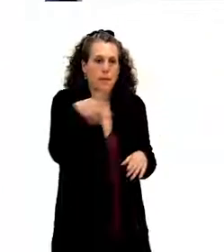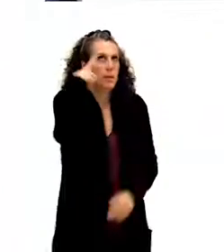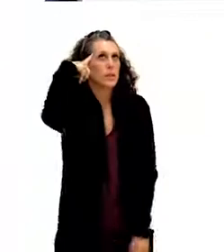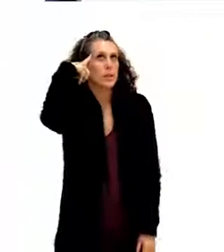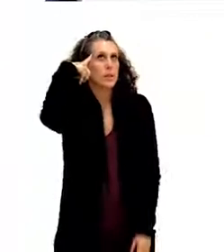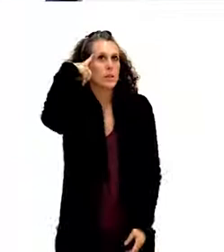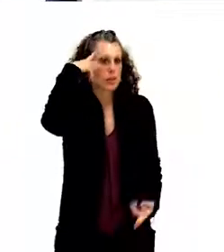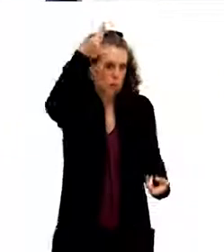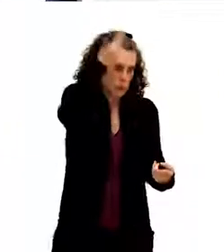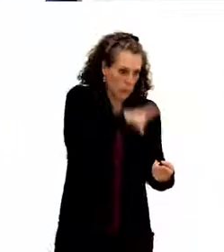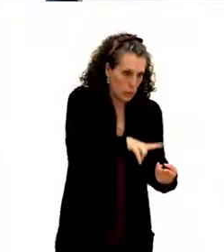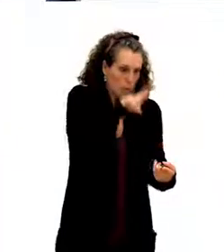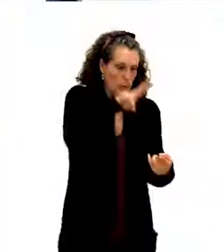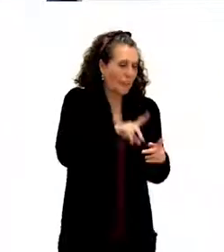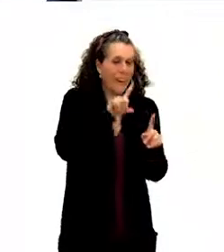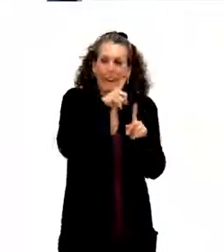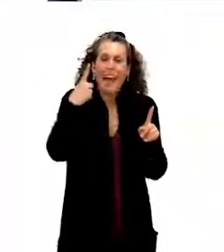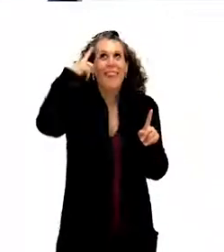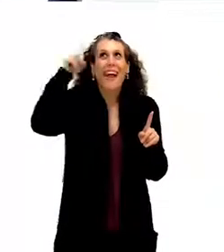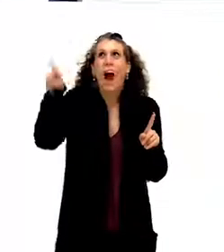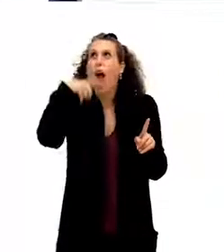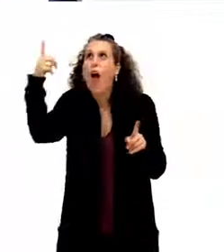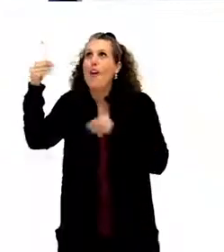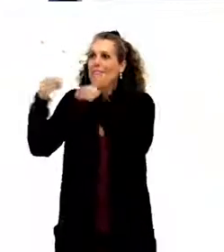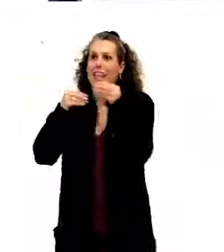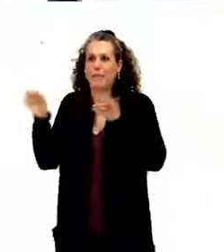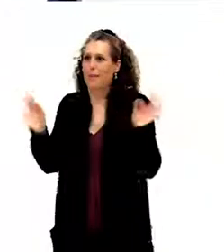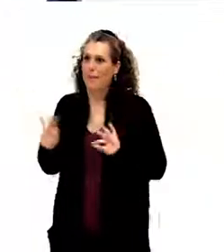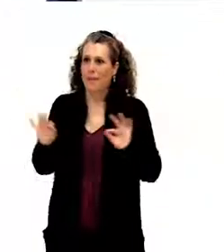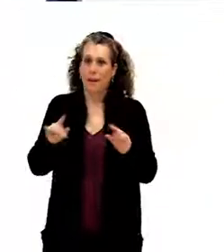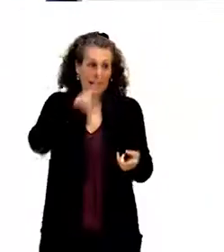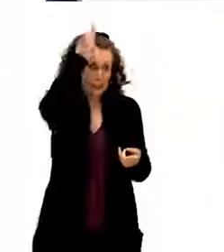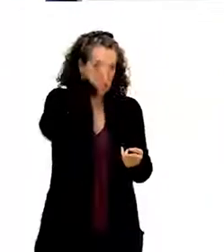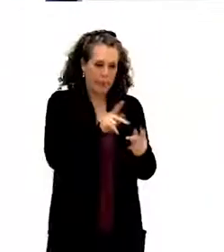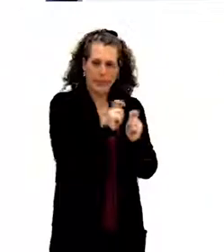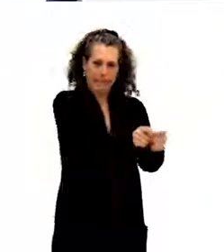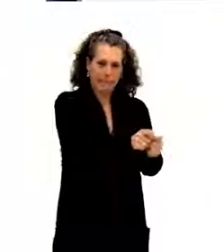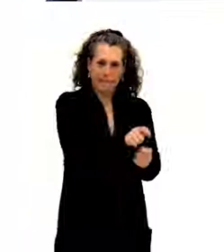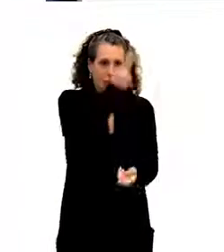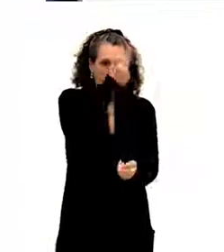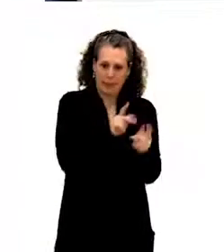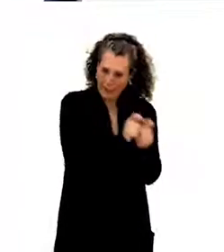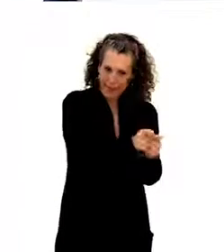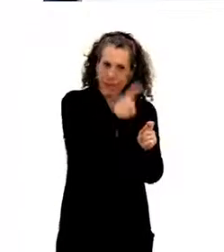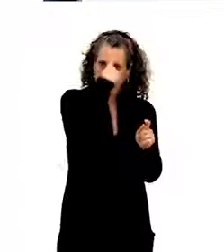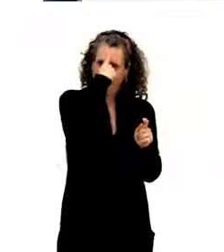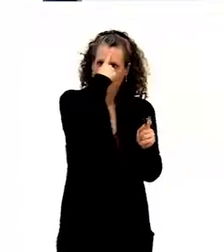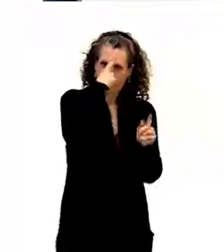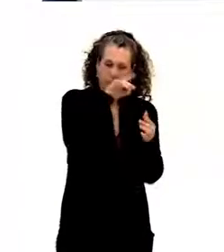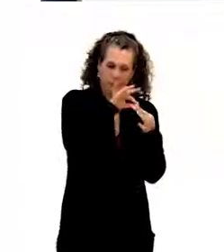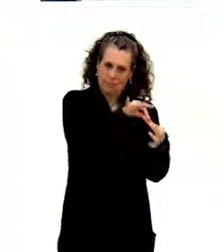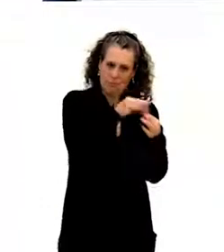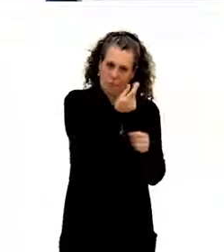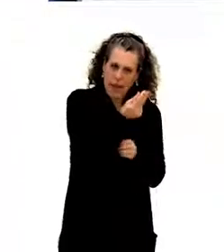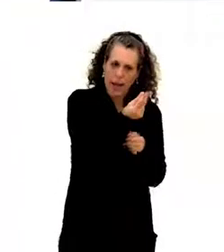move away from the lowest price being the benchmark, the criterion for any contractual interface.